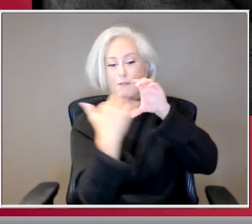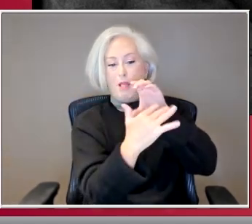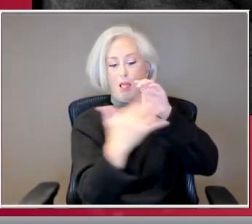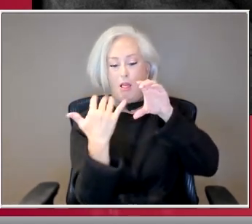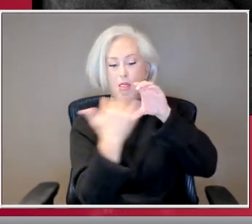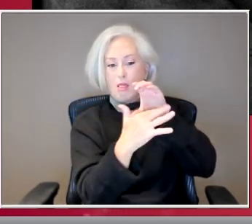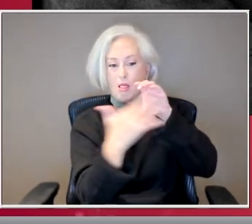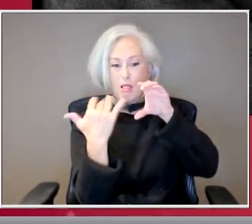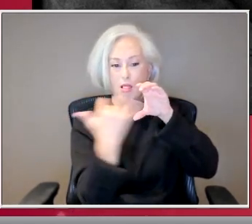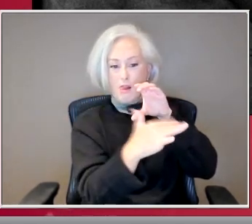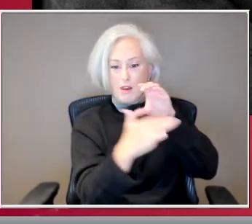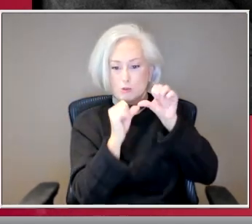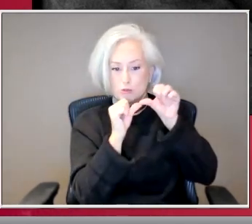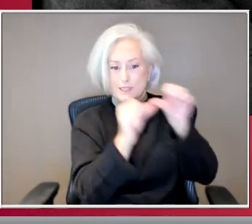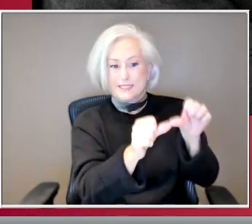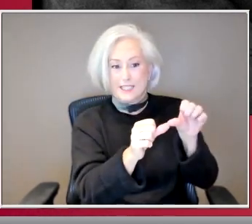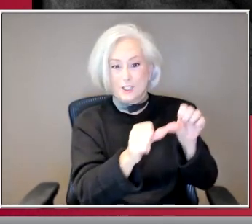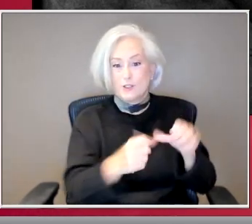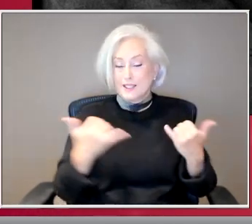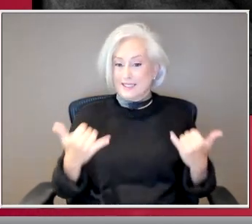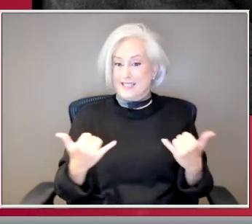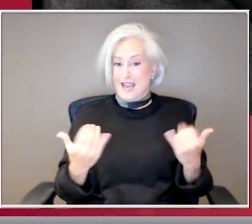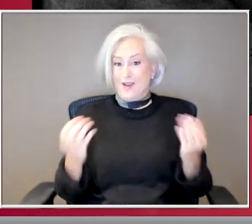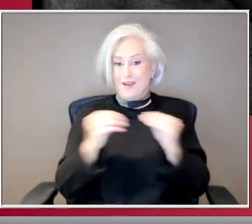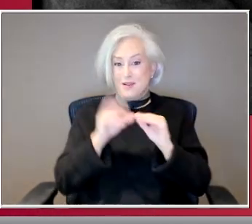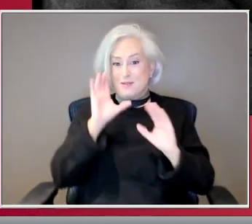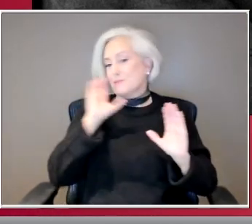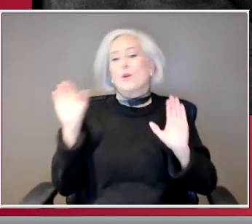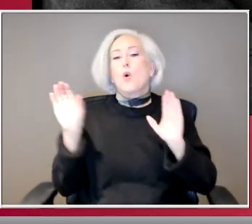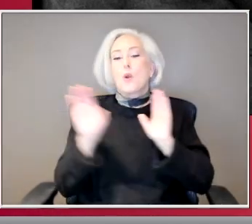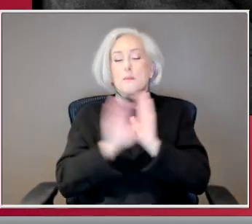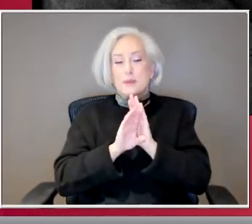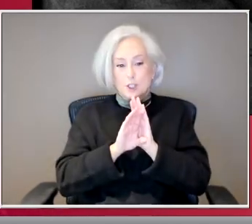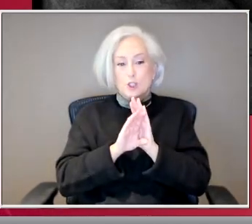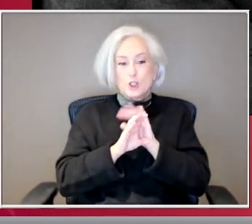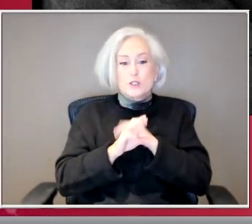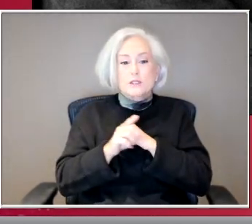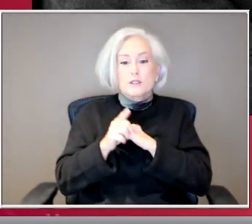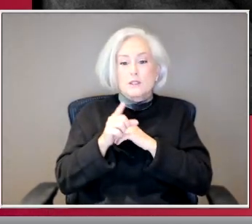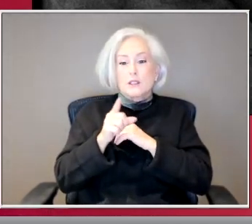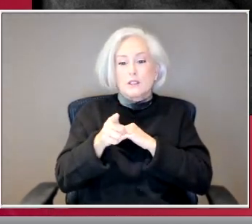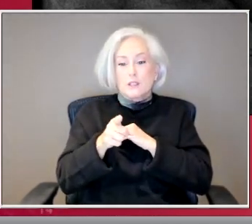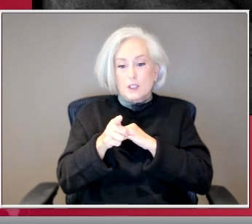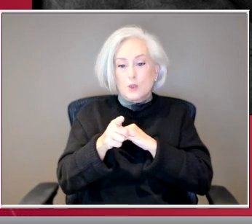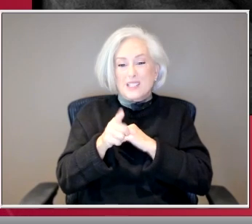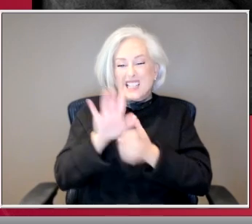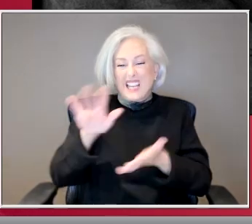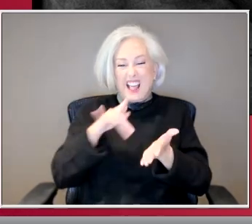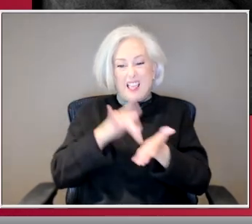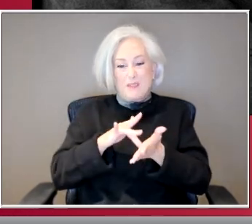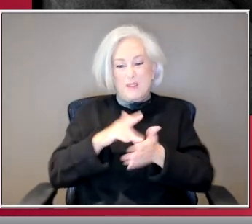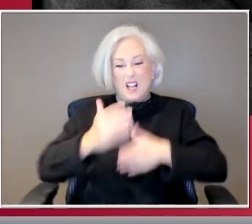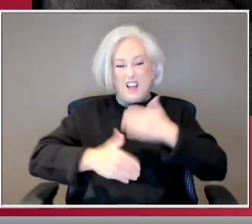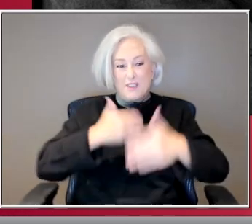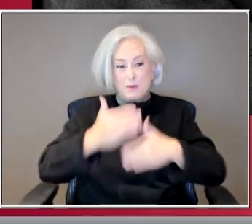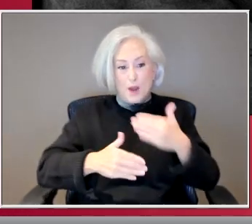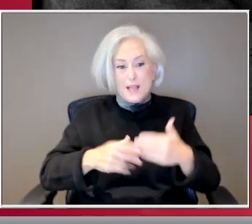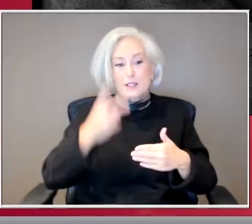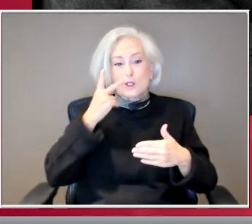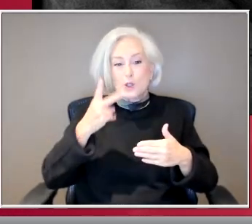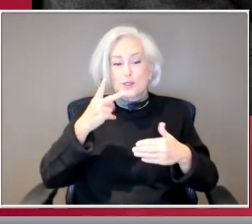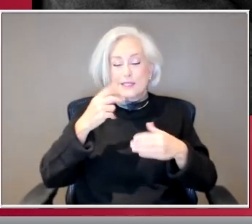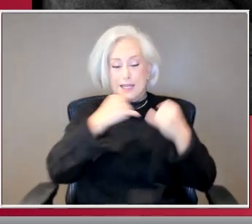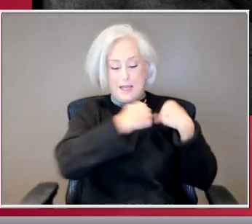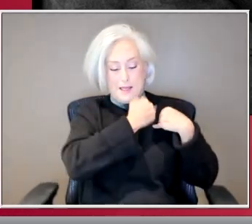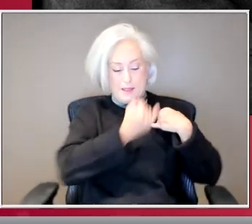replace, now you're seeing some more pictures. So these are just some pictures in the middle of the procedure. Again, some balloons. You can actually see that